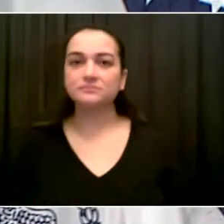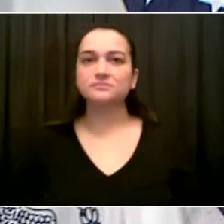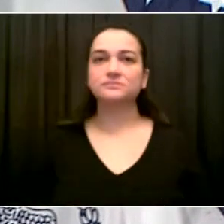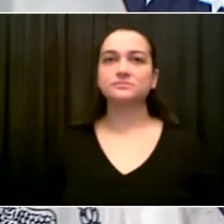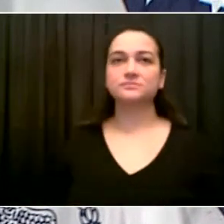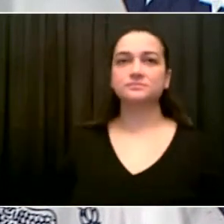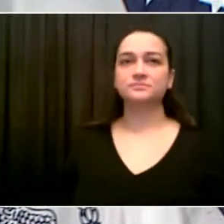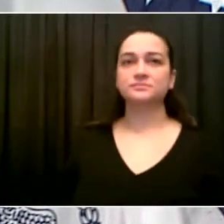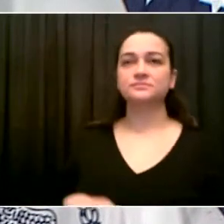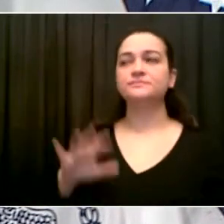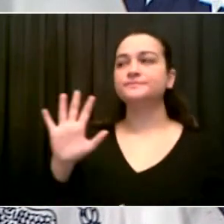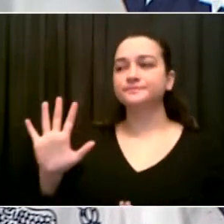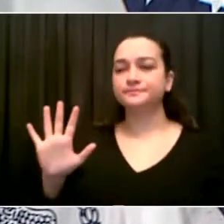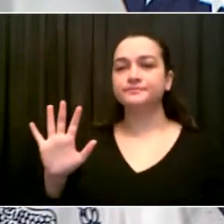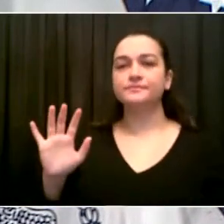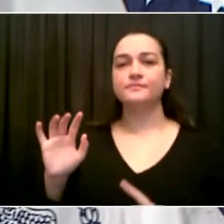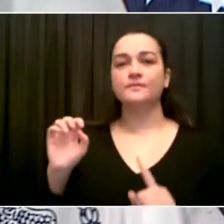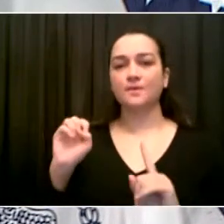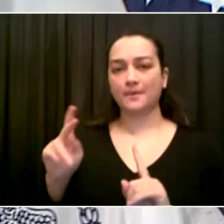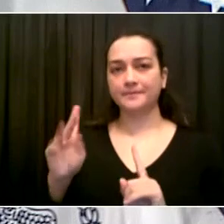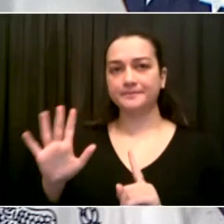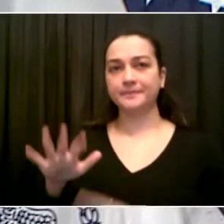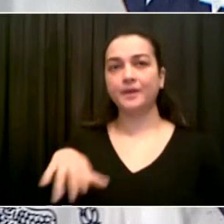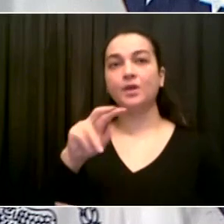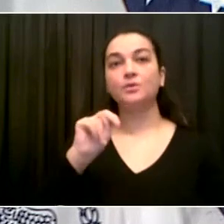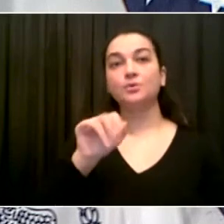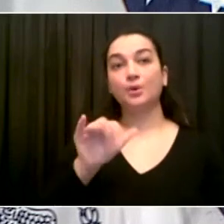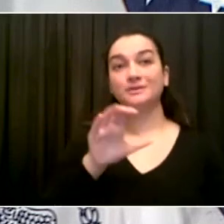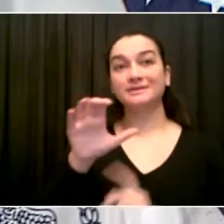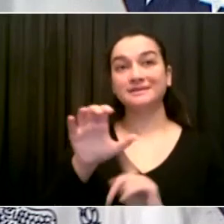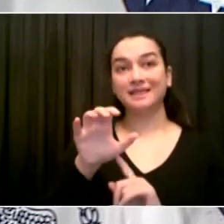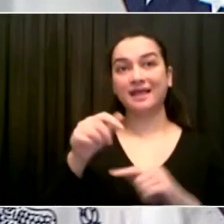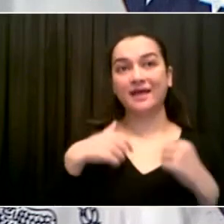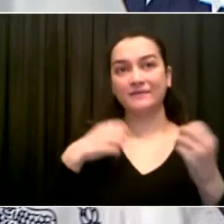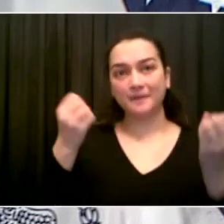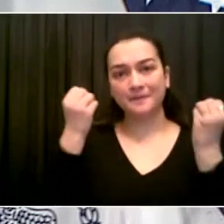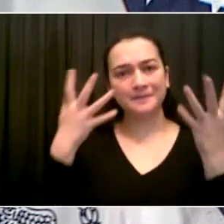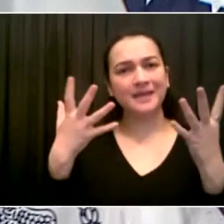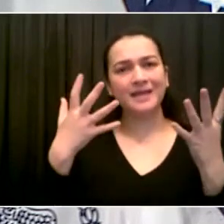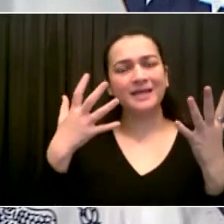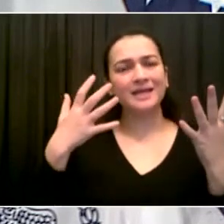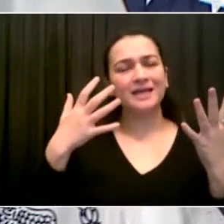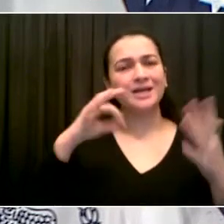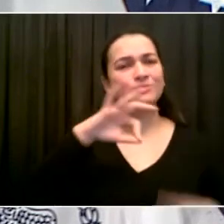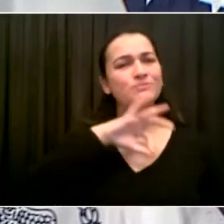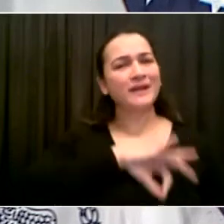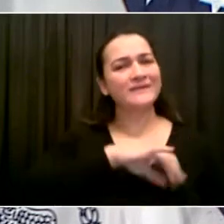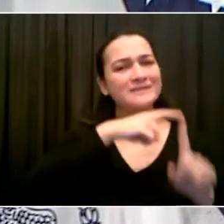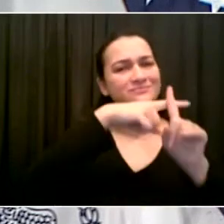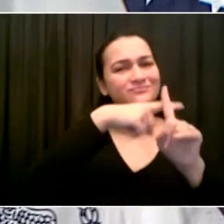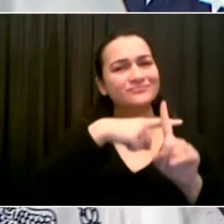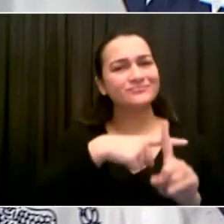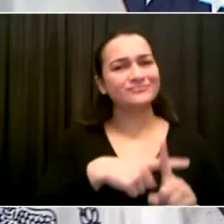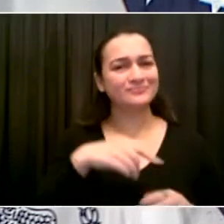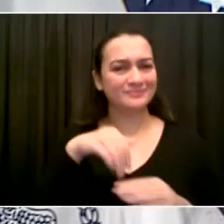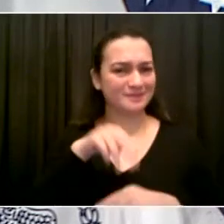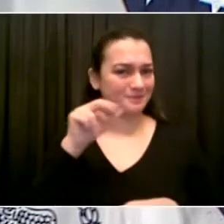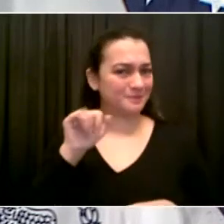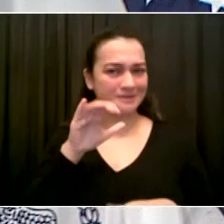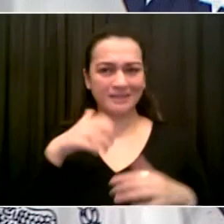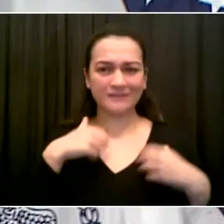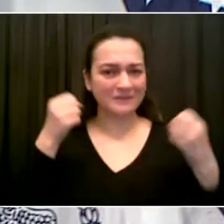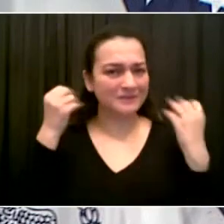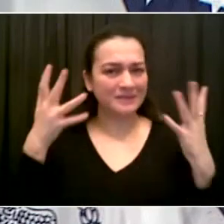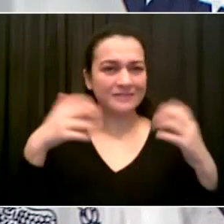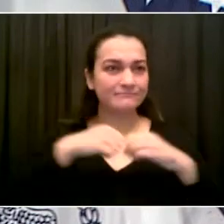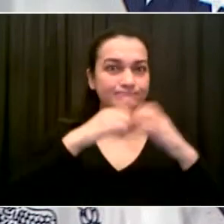achieve anyplace else. Even in a world where there's more remote activity, there's still nothing like New York City. We have every major